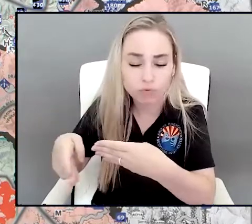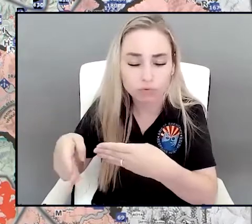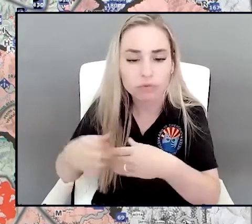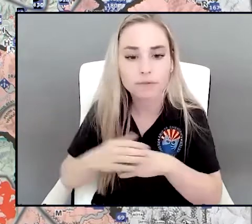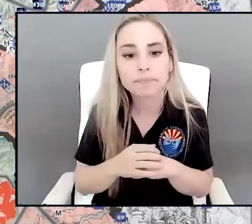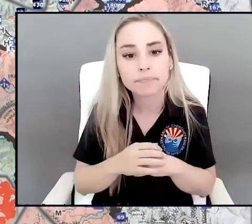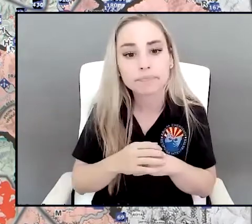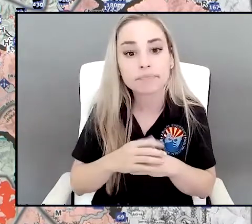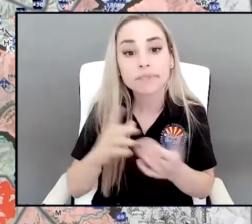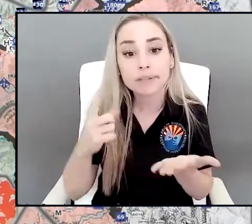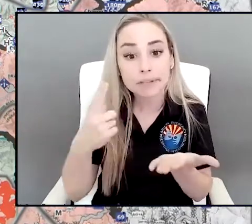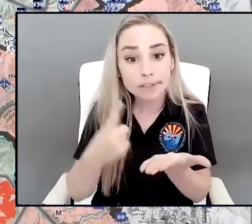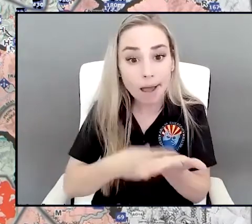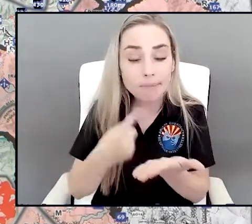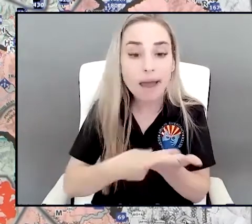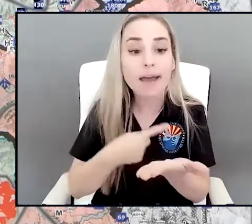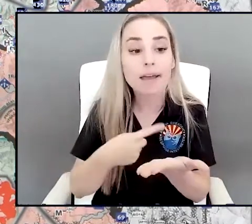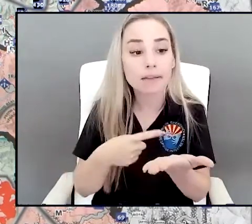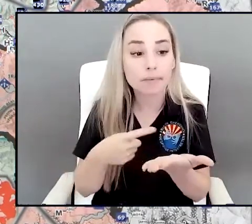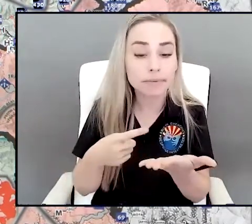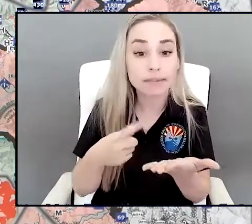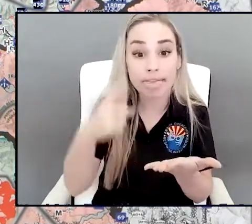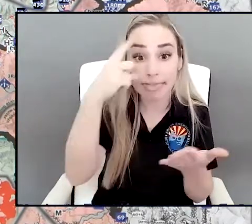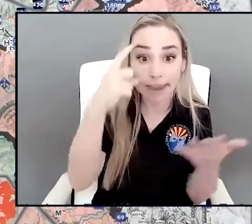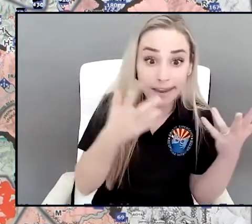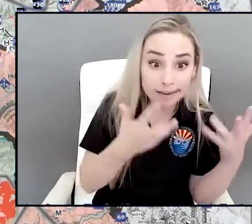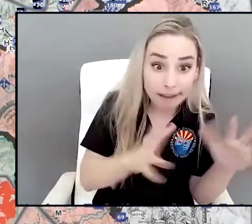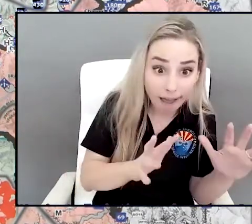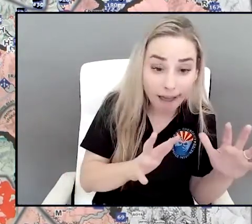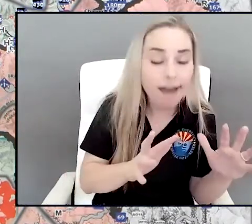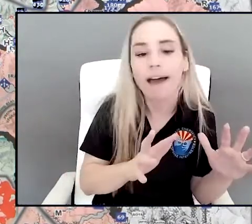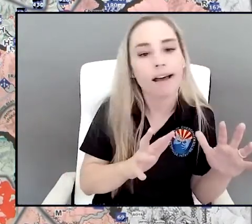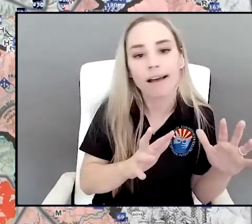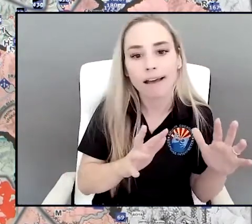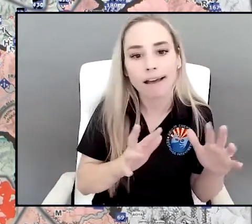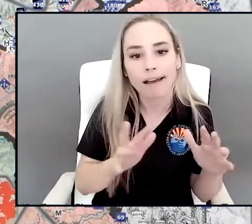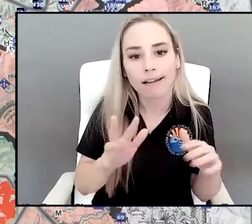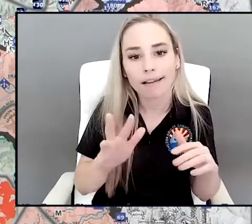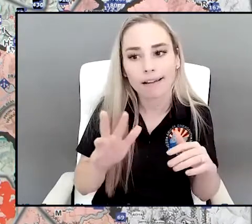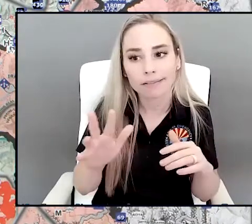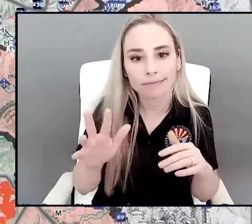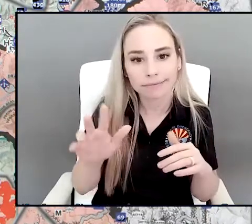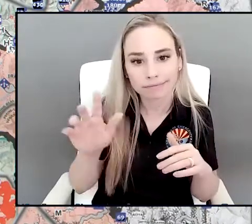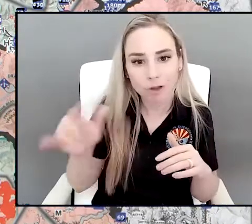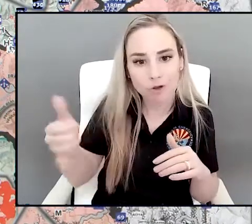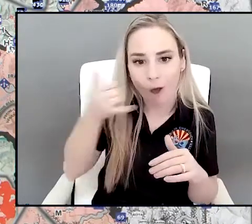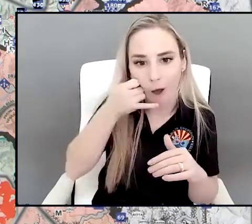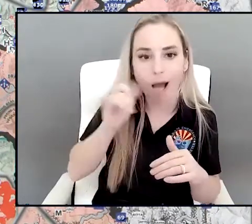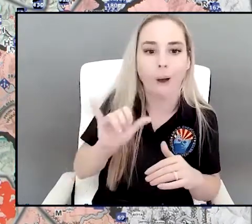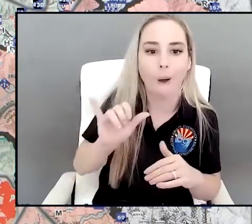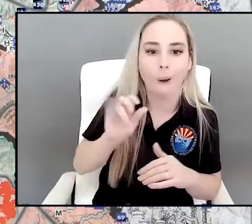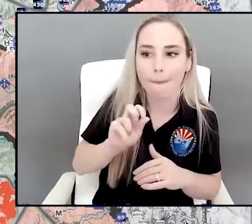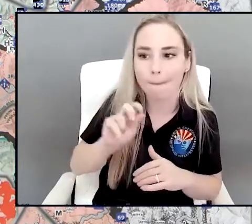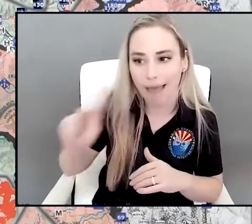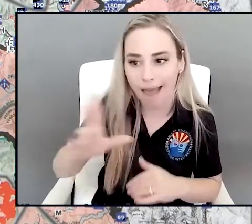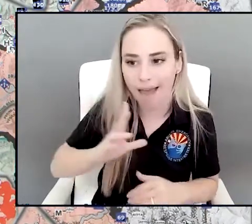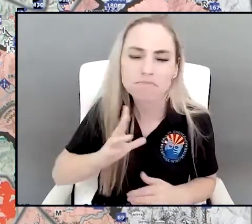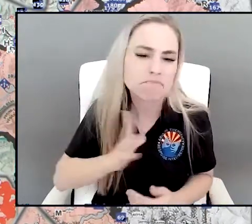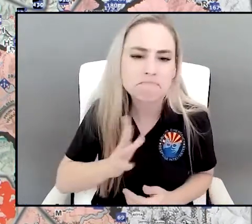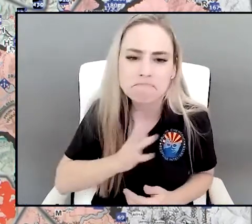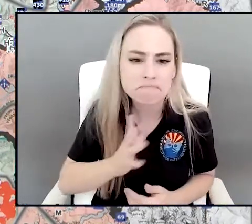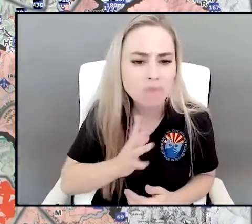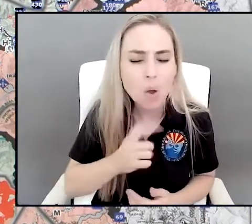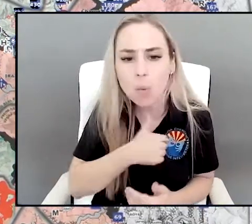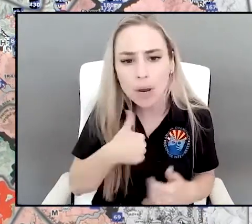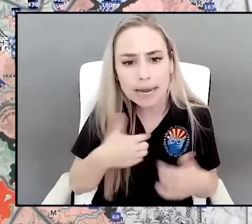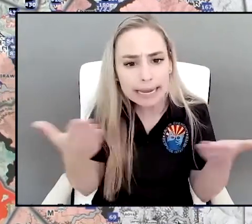up, which sometimes we end up going back and forth. We think we're done, and then we get calls, we go back, and that's perfectly